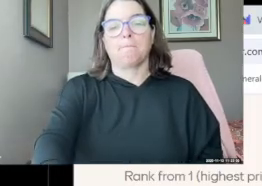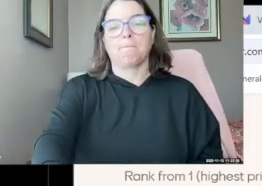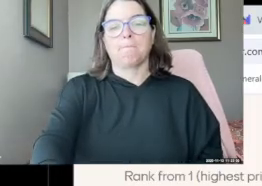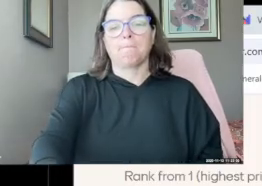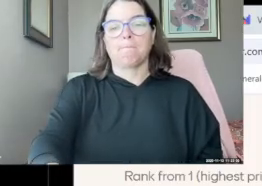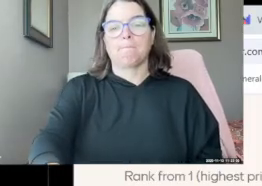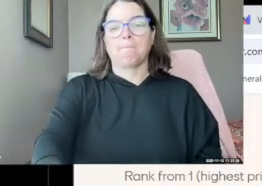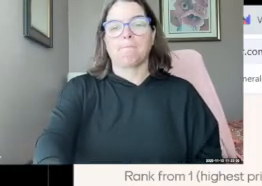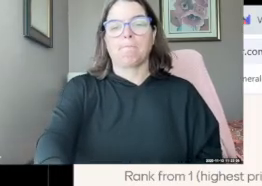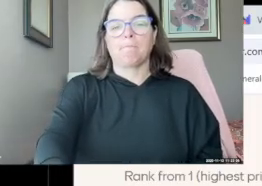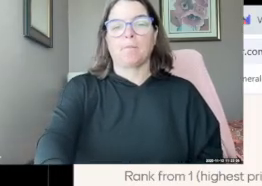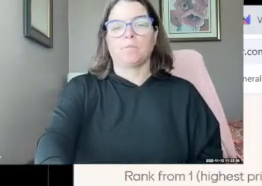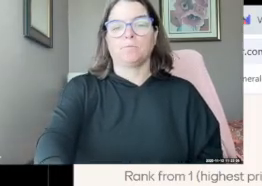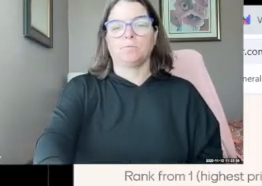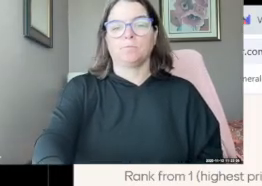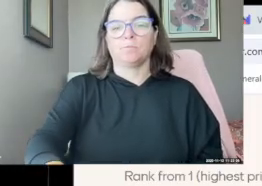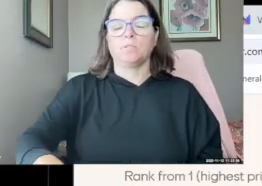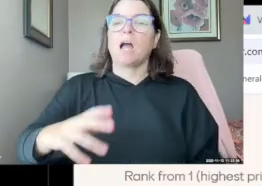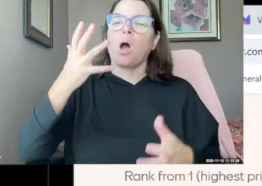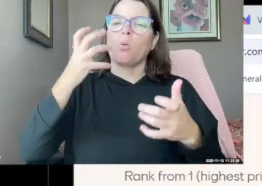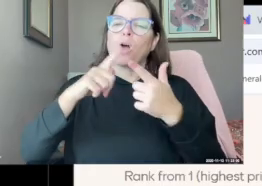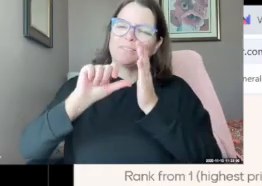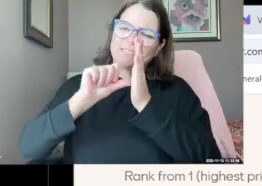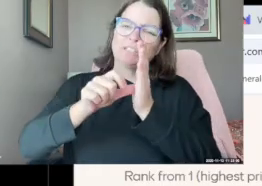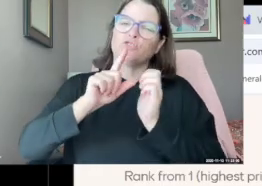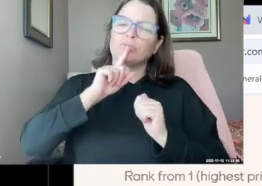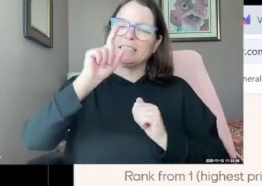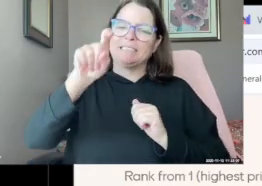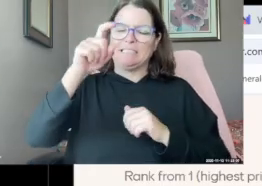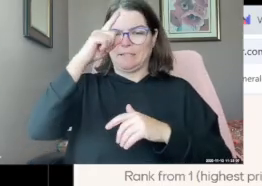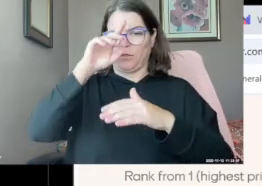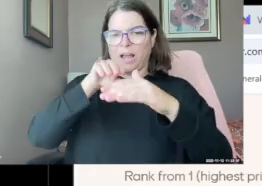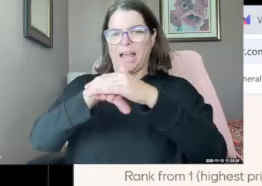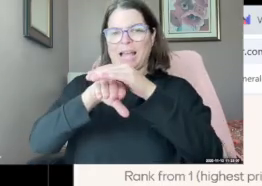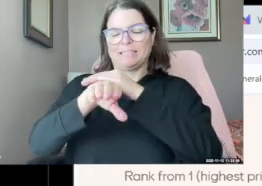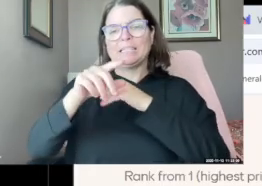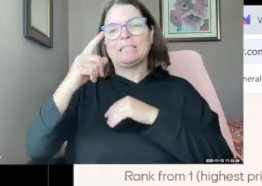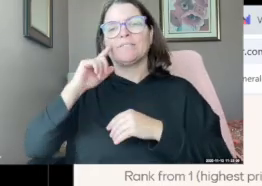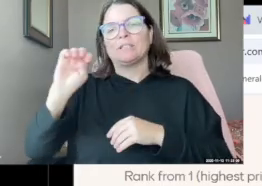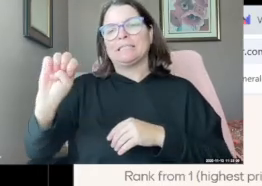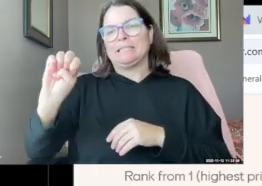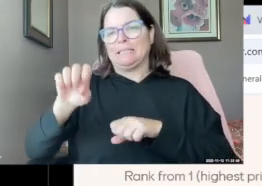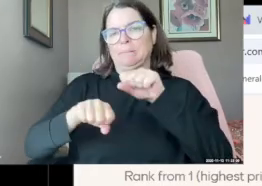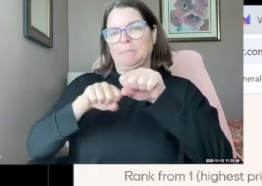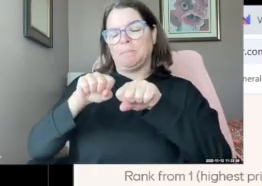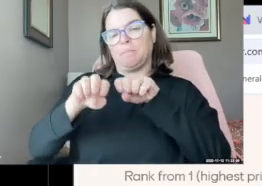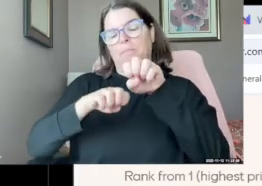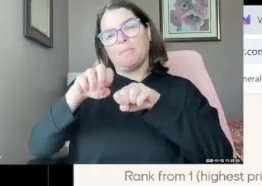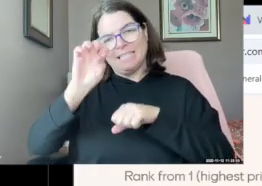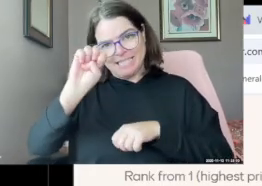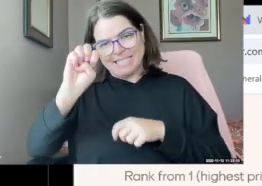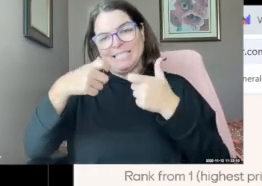or awarded the grant. So I really just wanted to uplift the serious